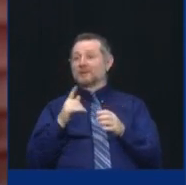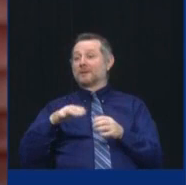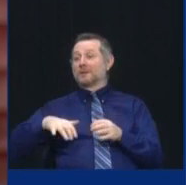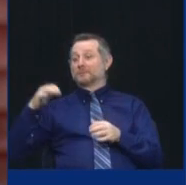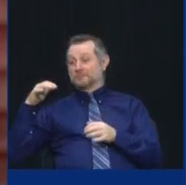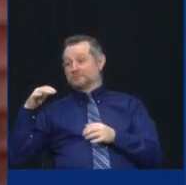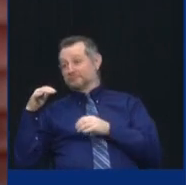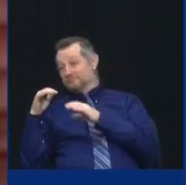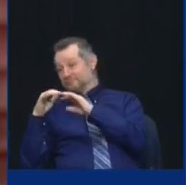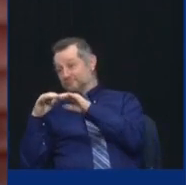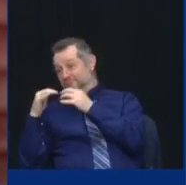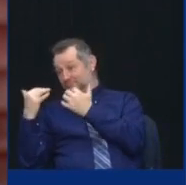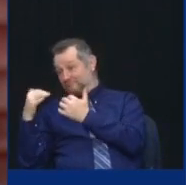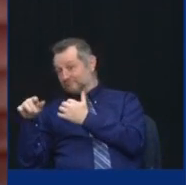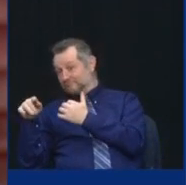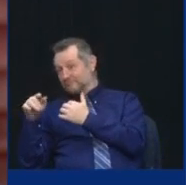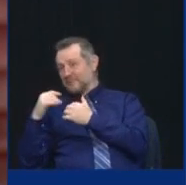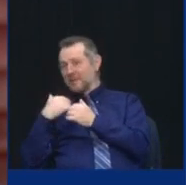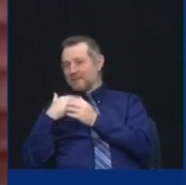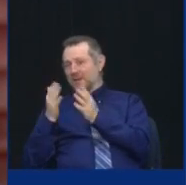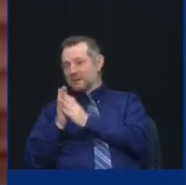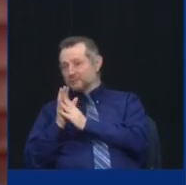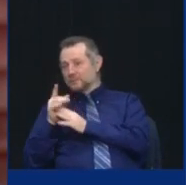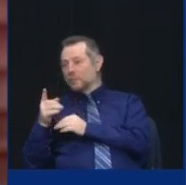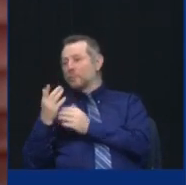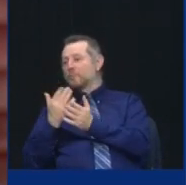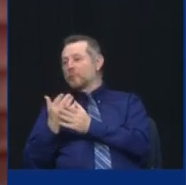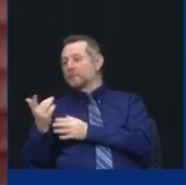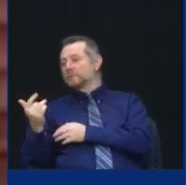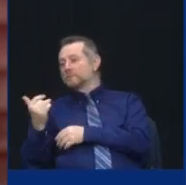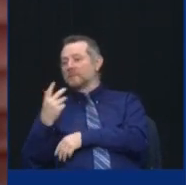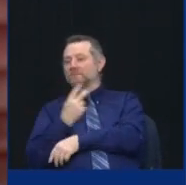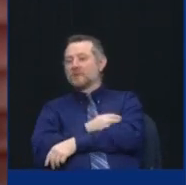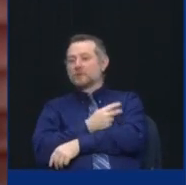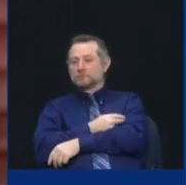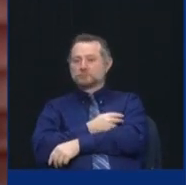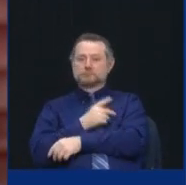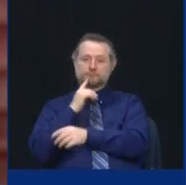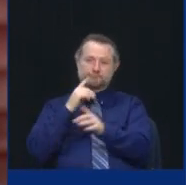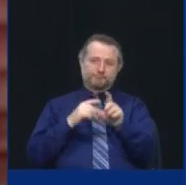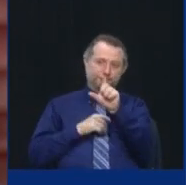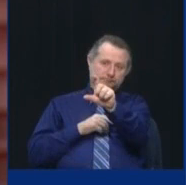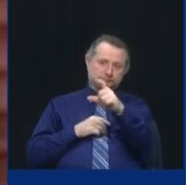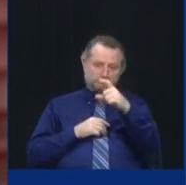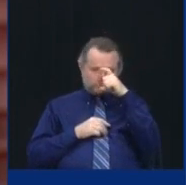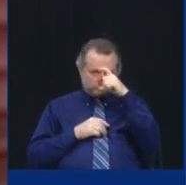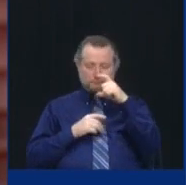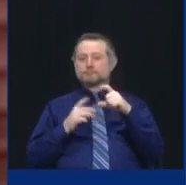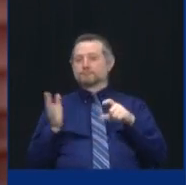you will be asked or can be asked to produce that card and proof of vaccination.